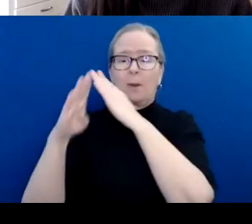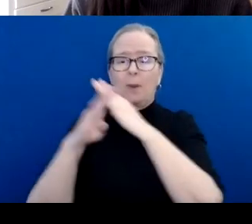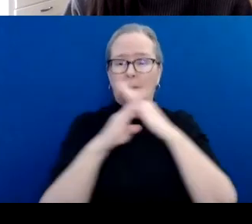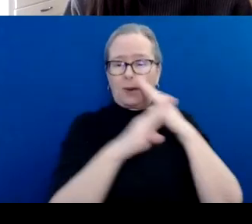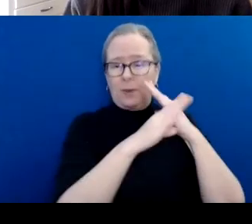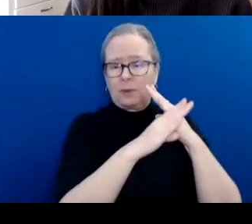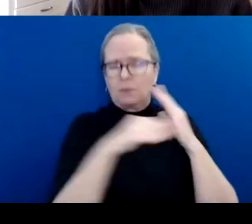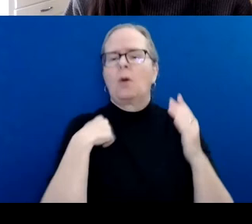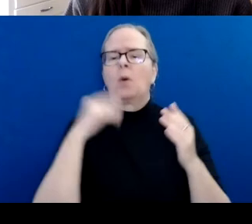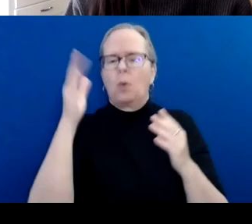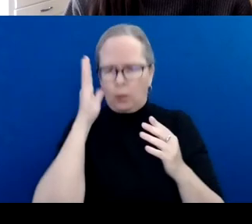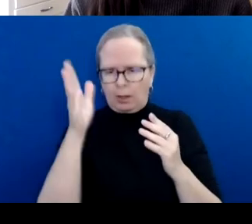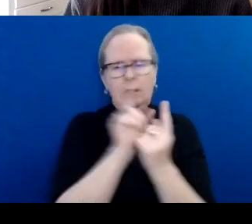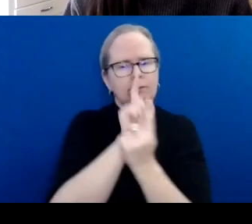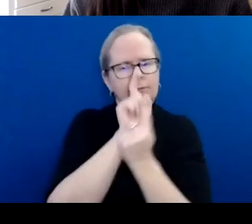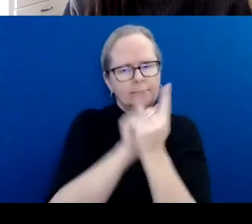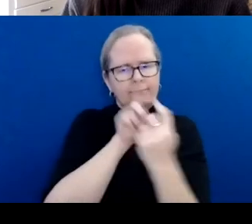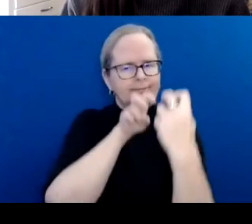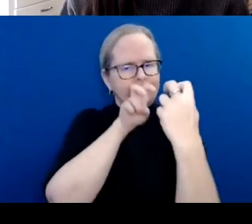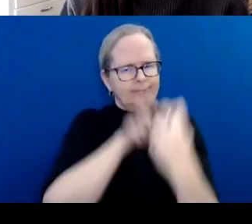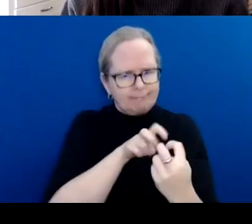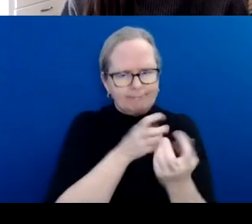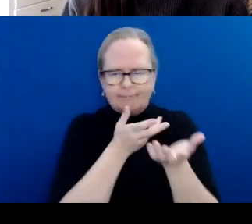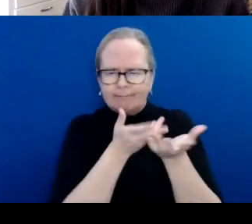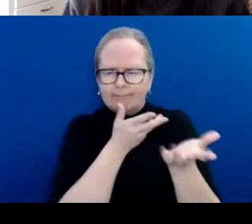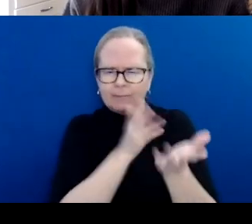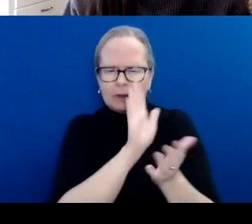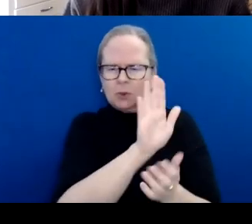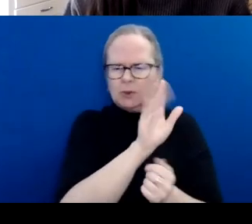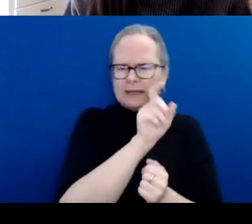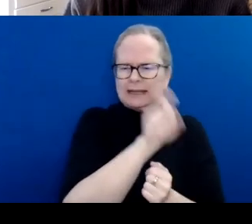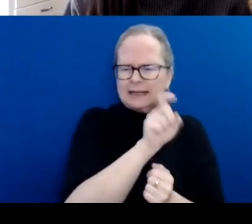or approaches that suit their unique abilities and situations.